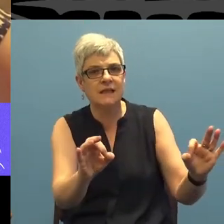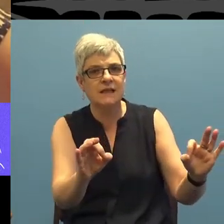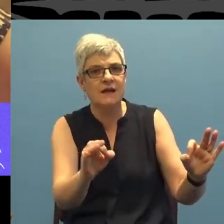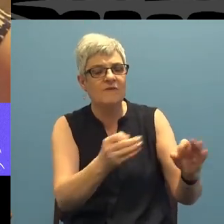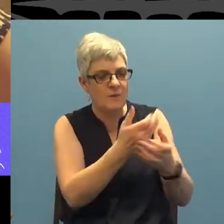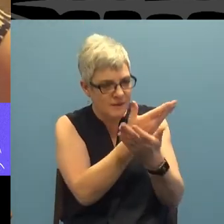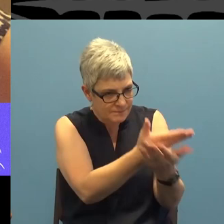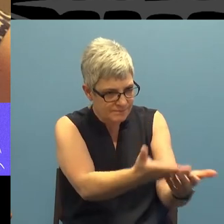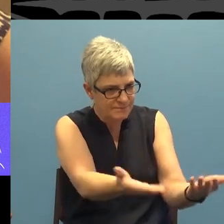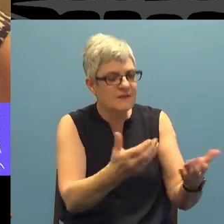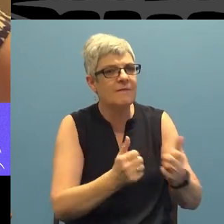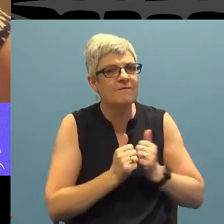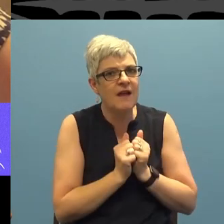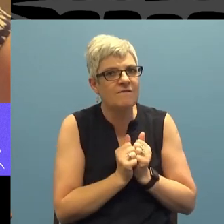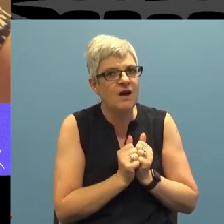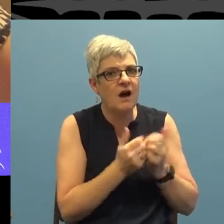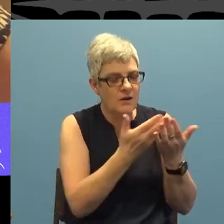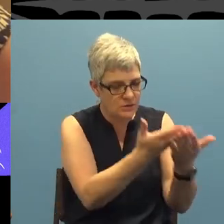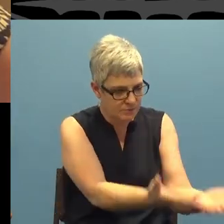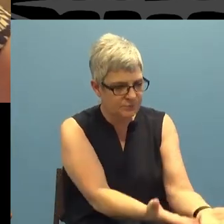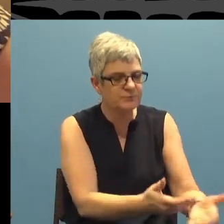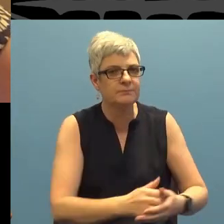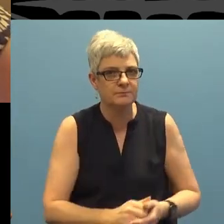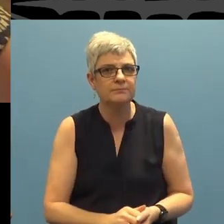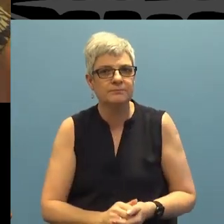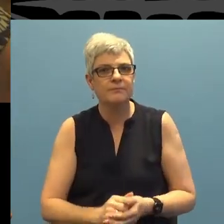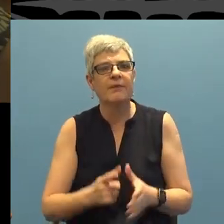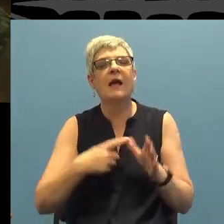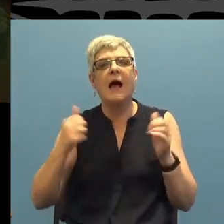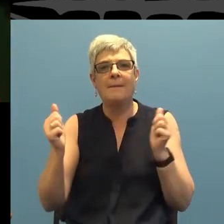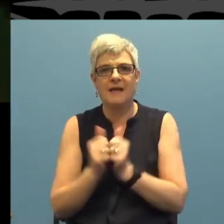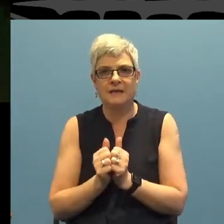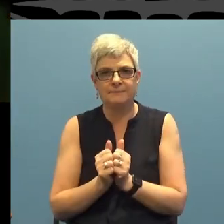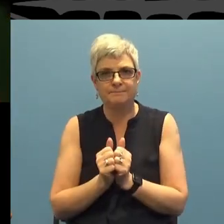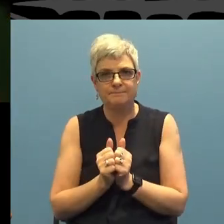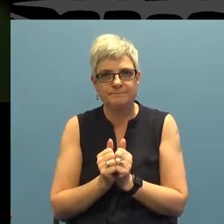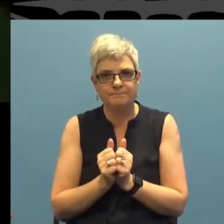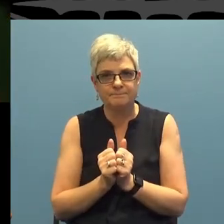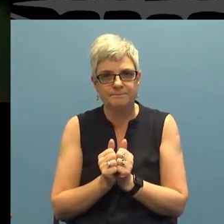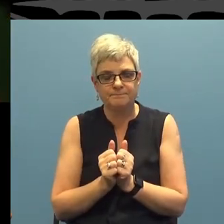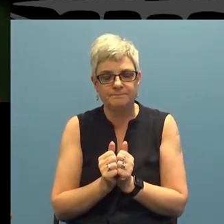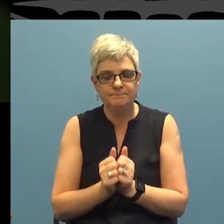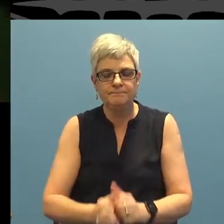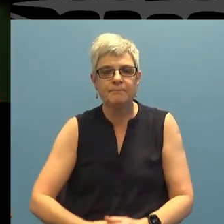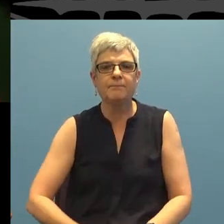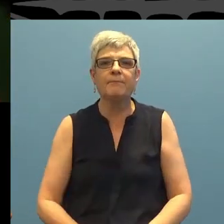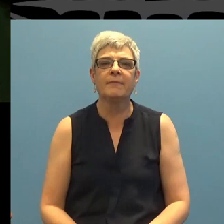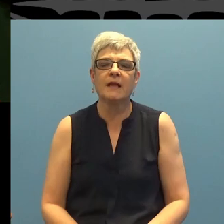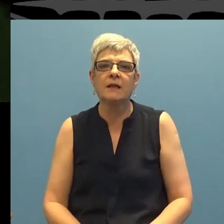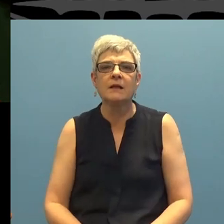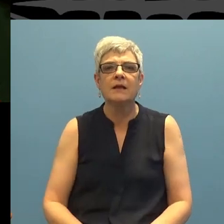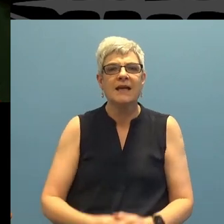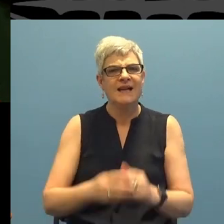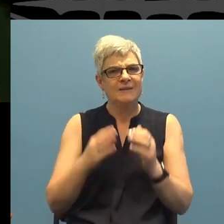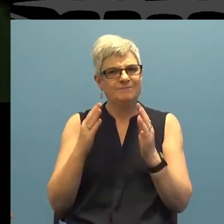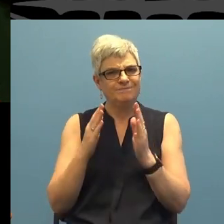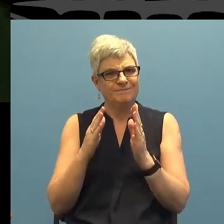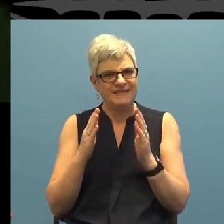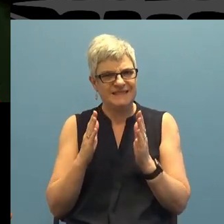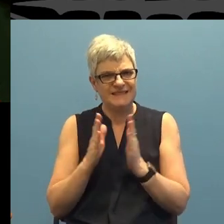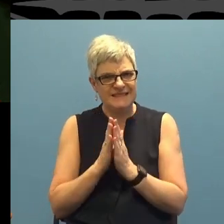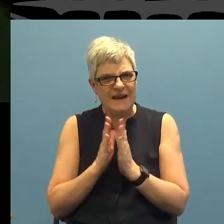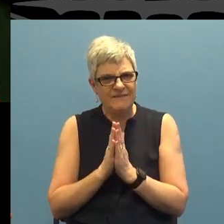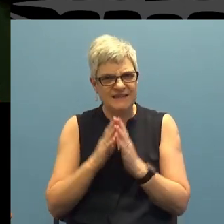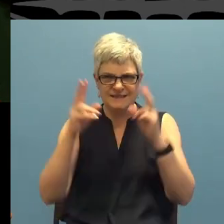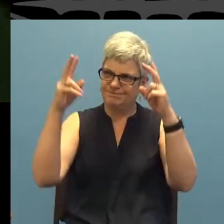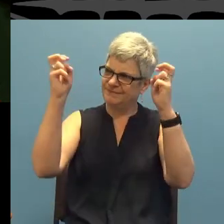his favour rests." Amen. Well, the service title is A